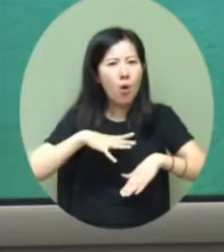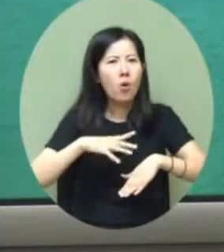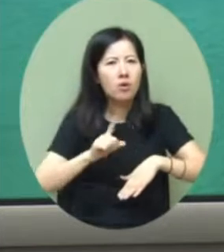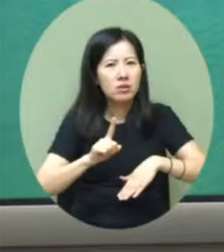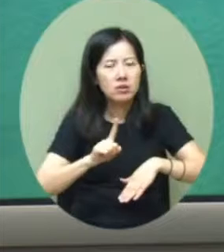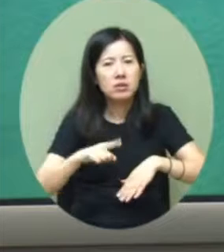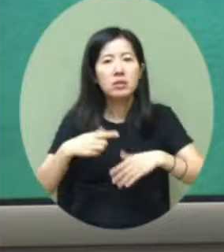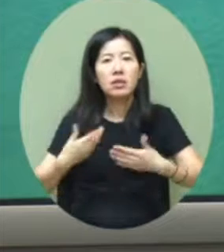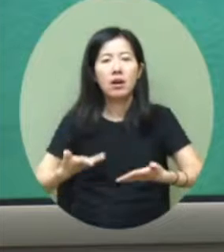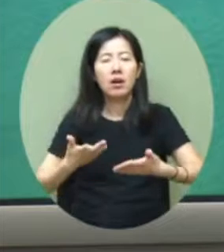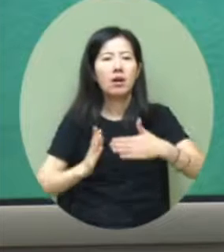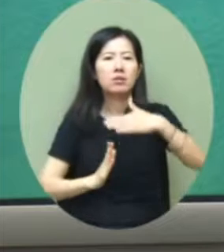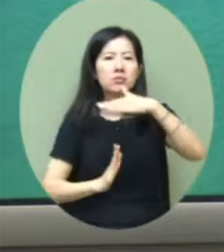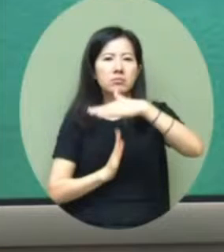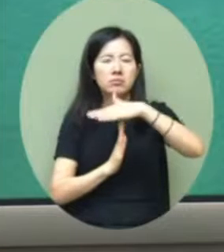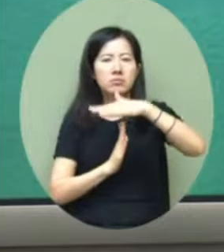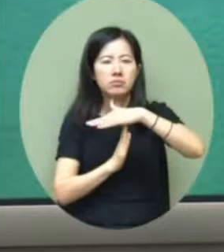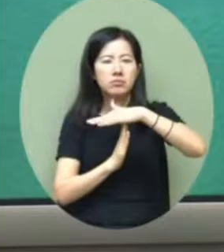And